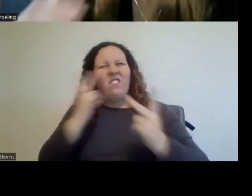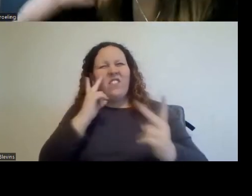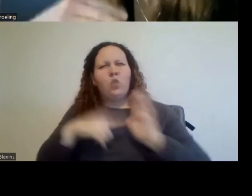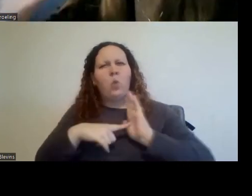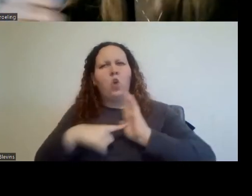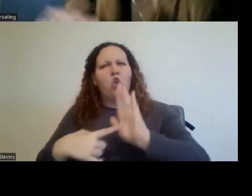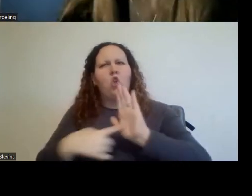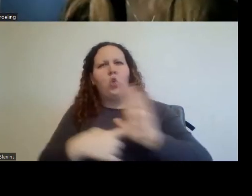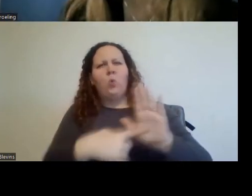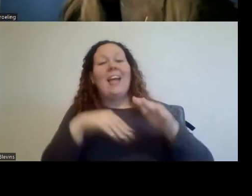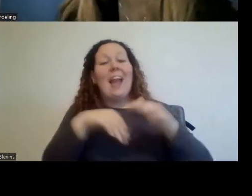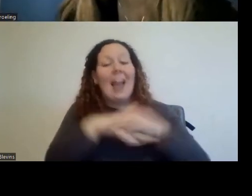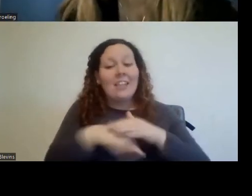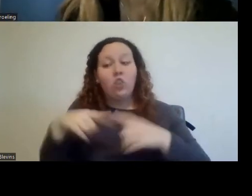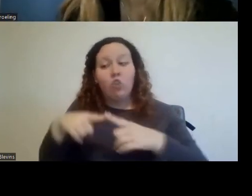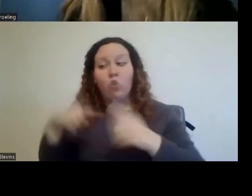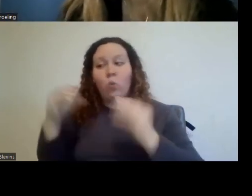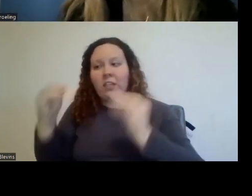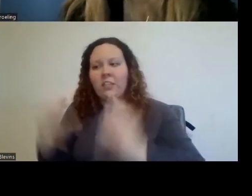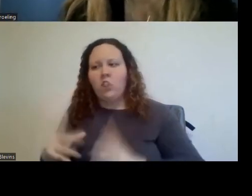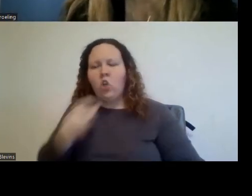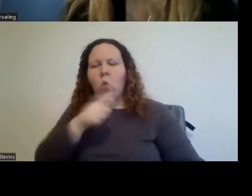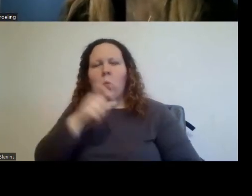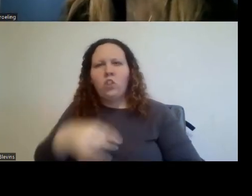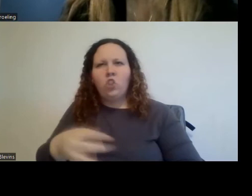shouldn't expect them to be able to do it.